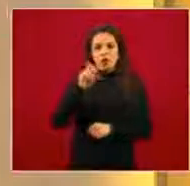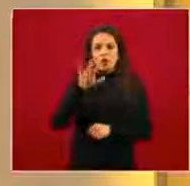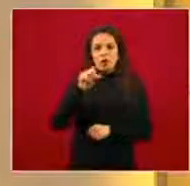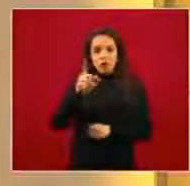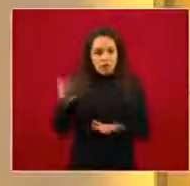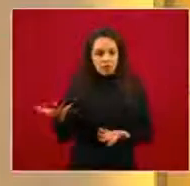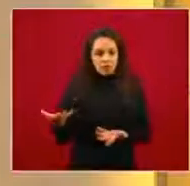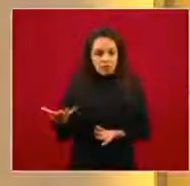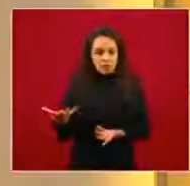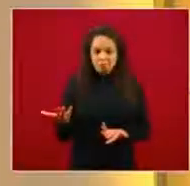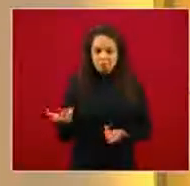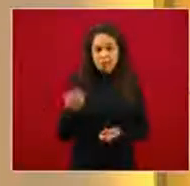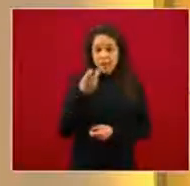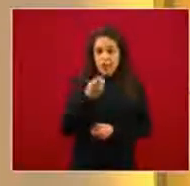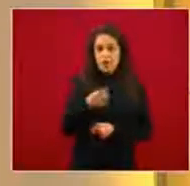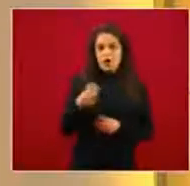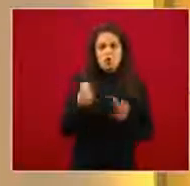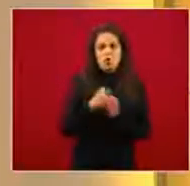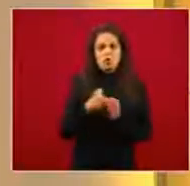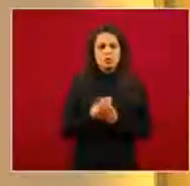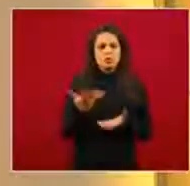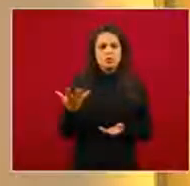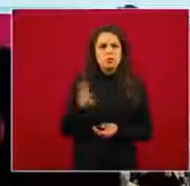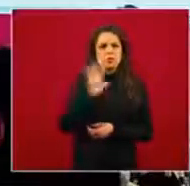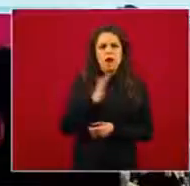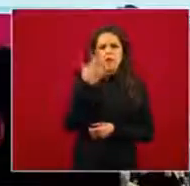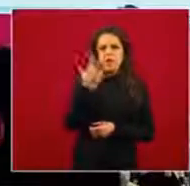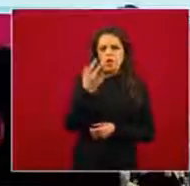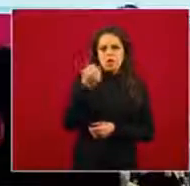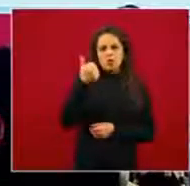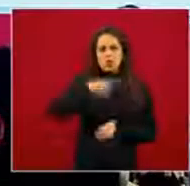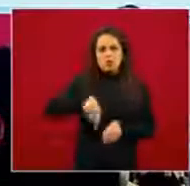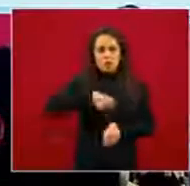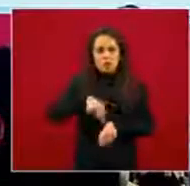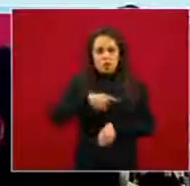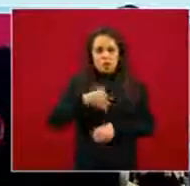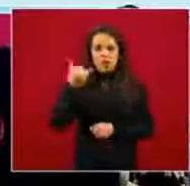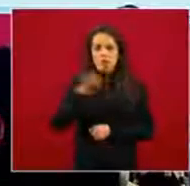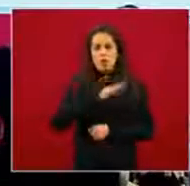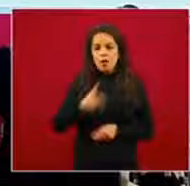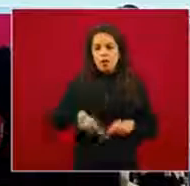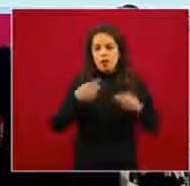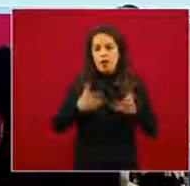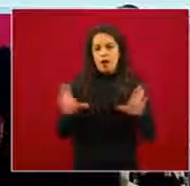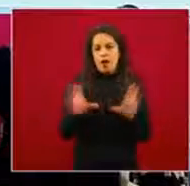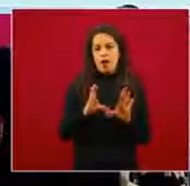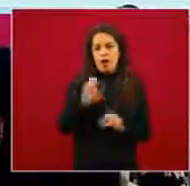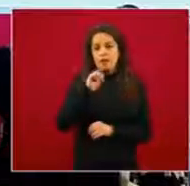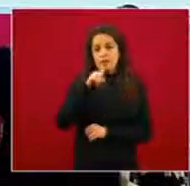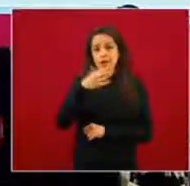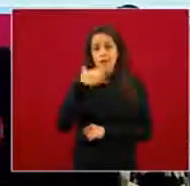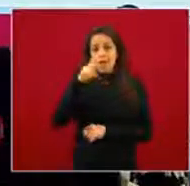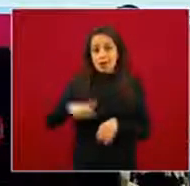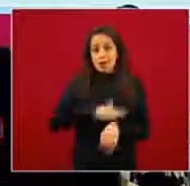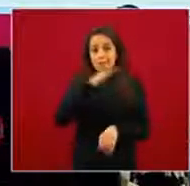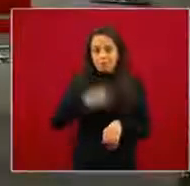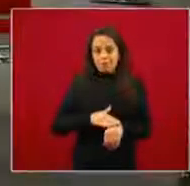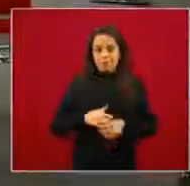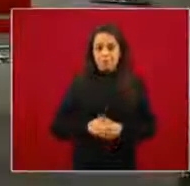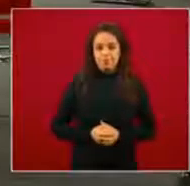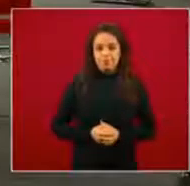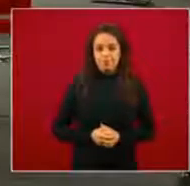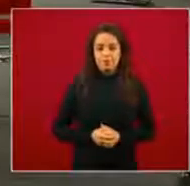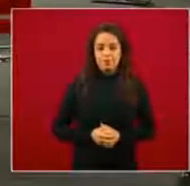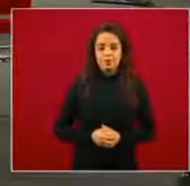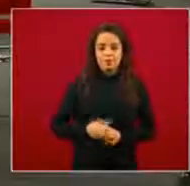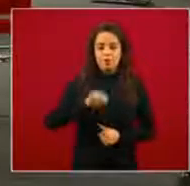home. There are 5-6 hour training courses, and you will actually get a certification if you pass it. They are